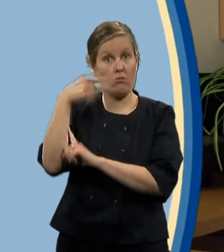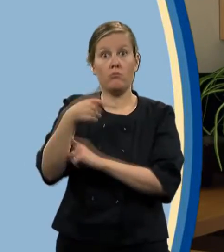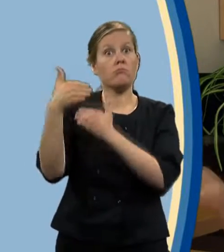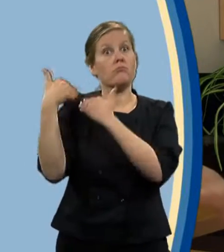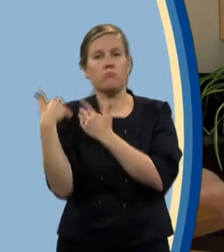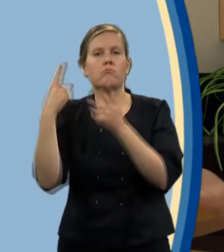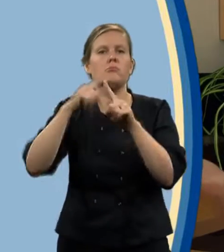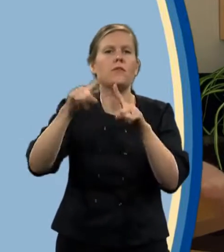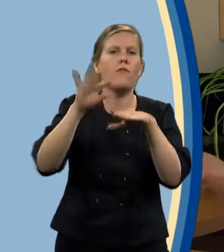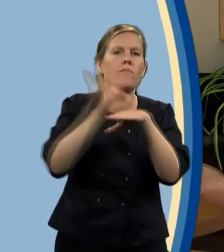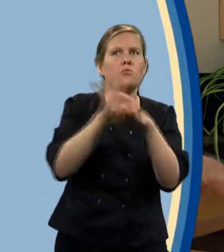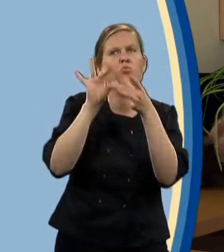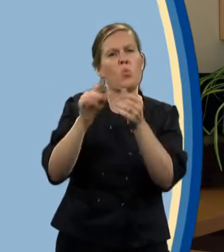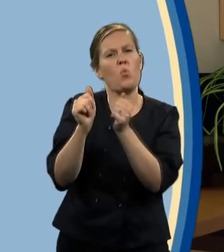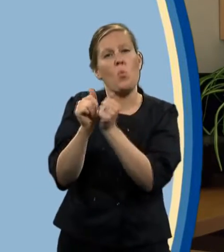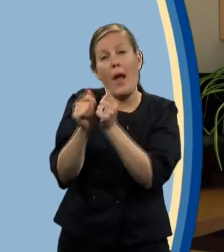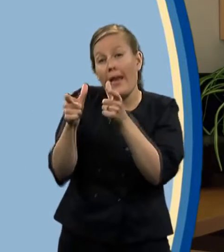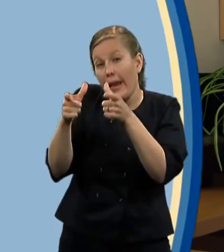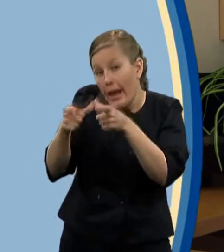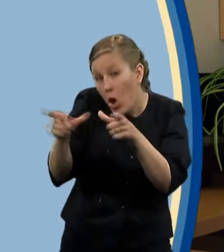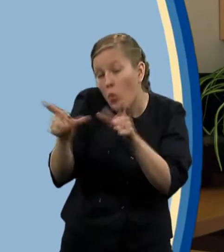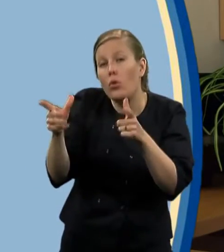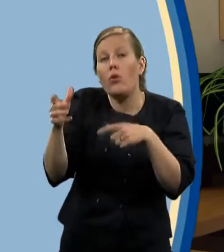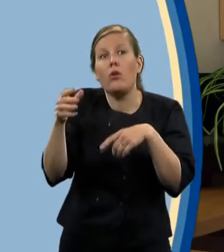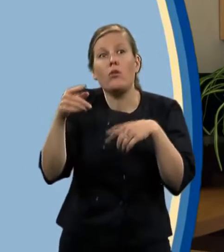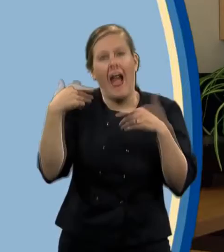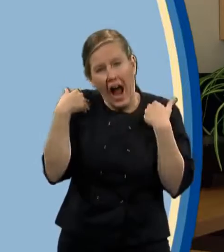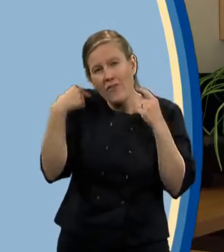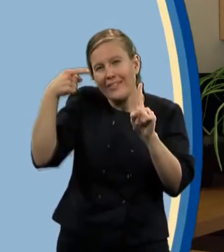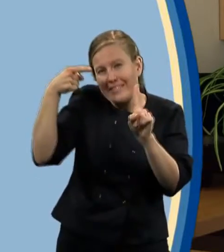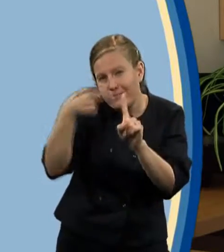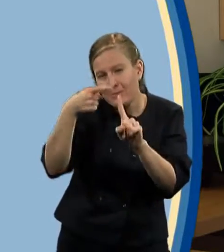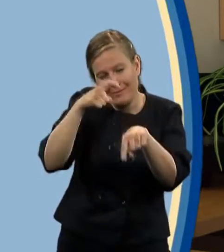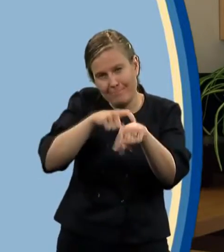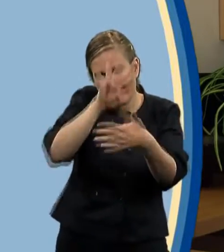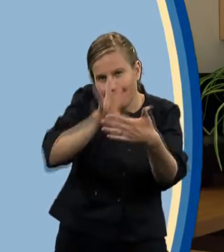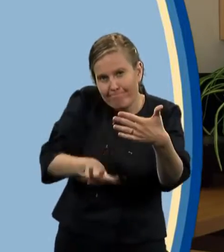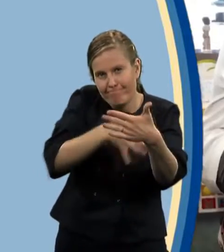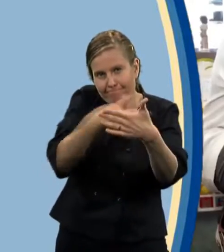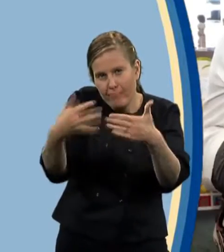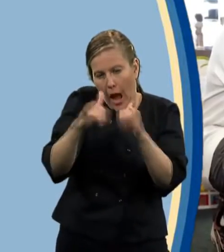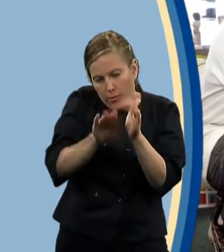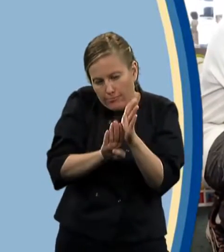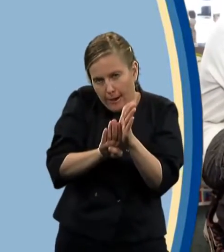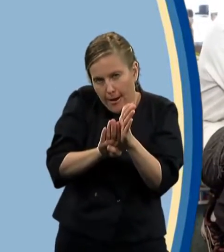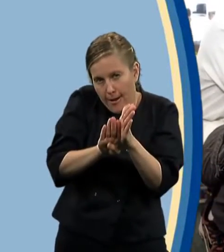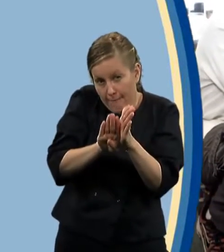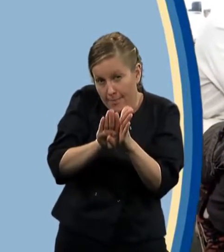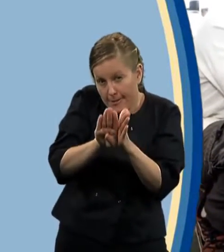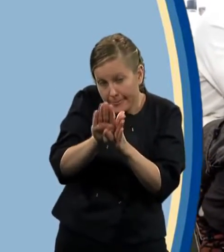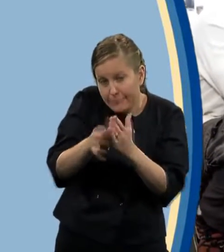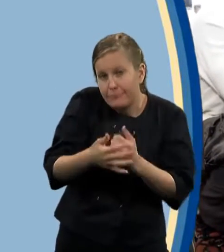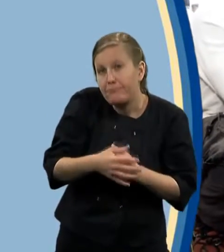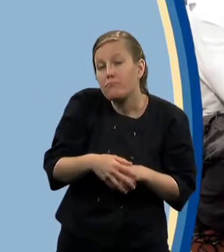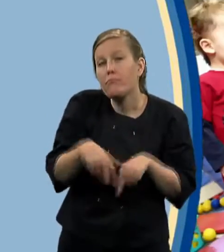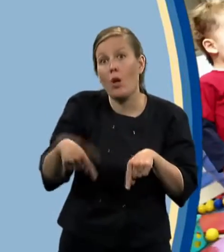brain that are dedicated to the language function are on a very specific maturational timetable. The brain wants